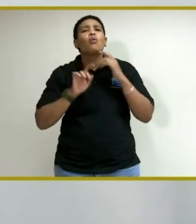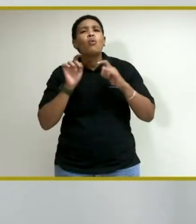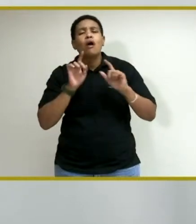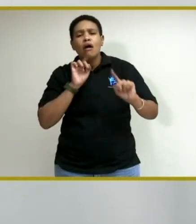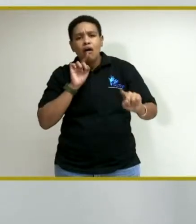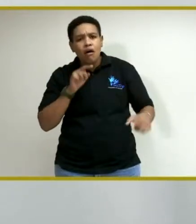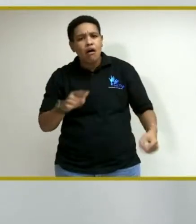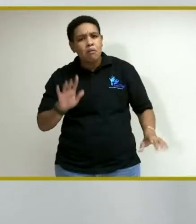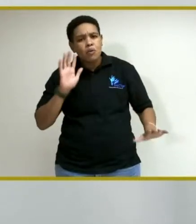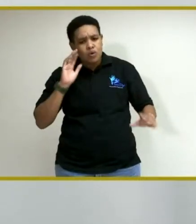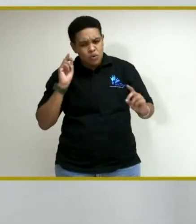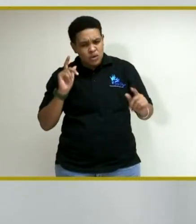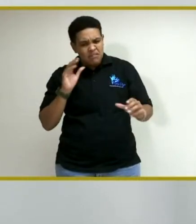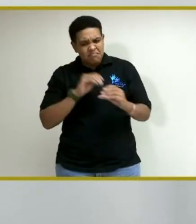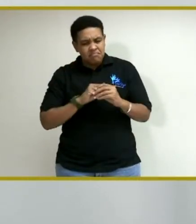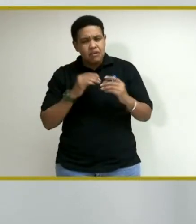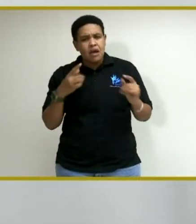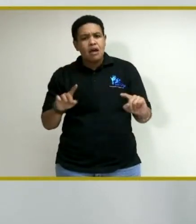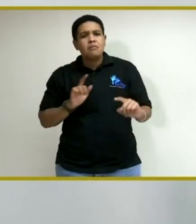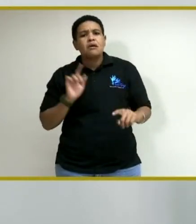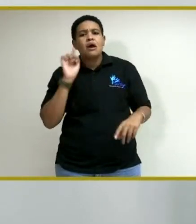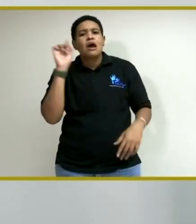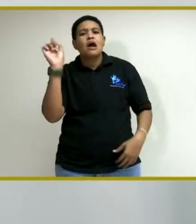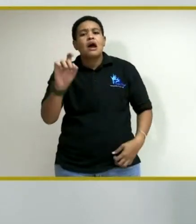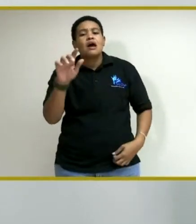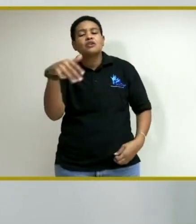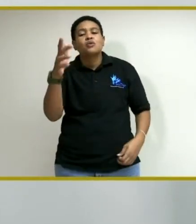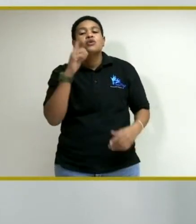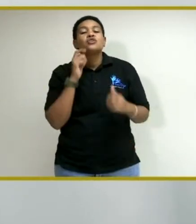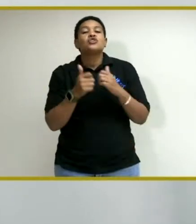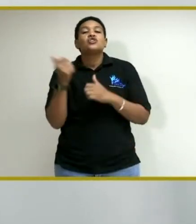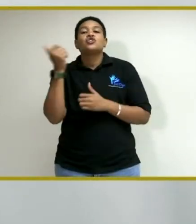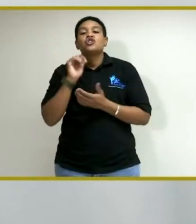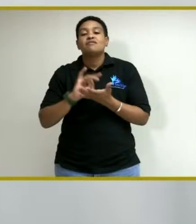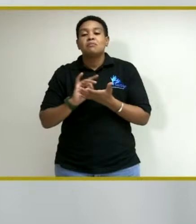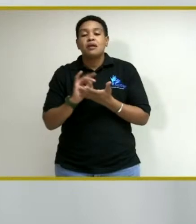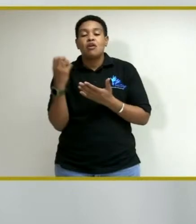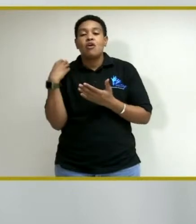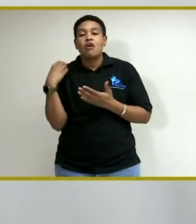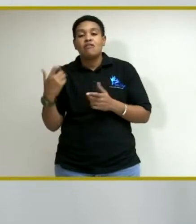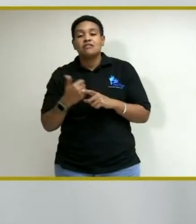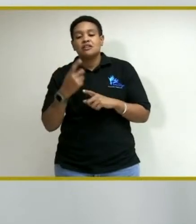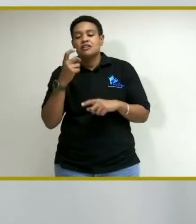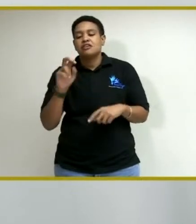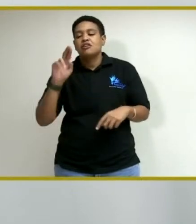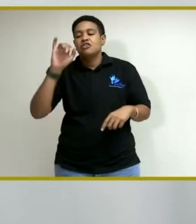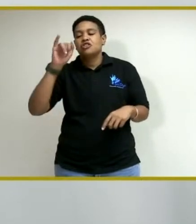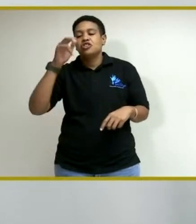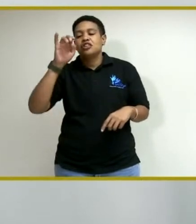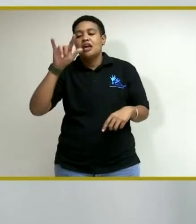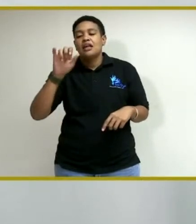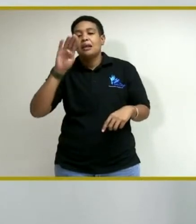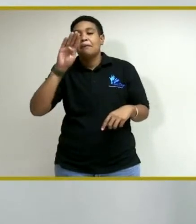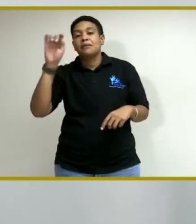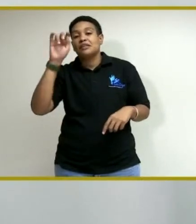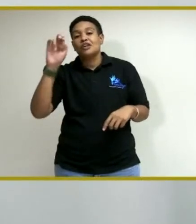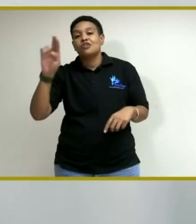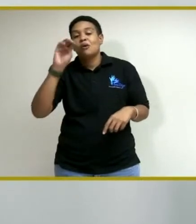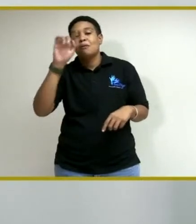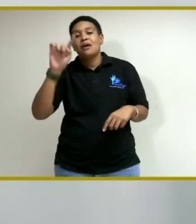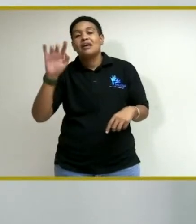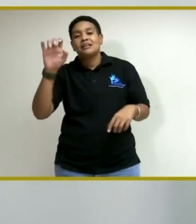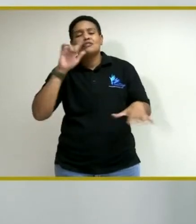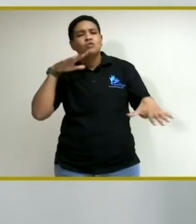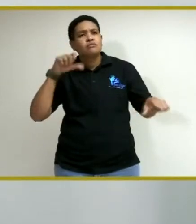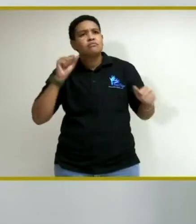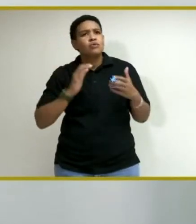move right into it and ask the Chief Medical Officer, Dr. Jacqueline Biseso McKenzie, to take